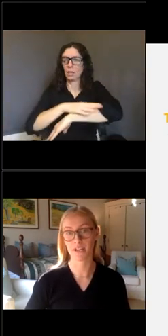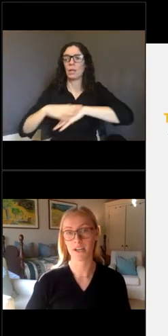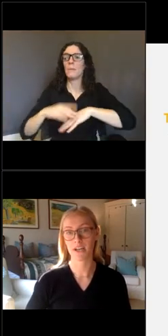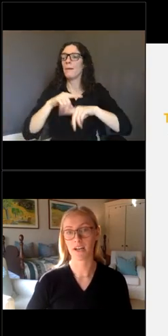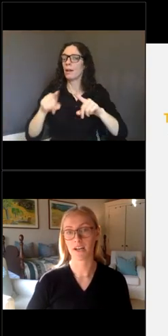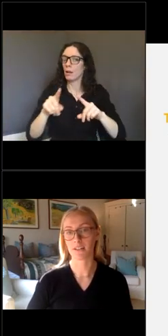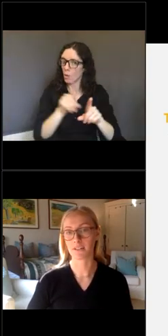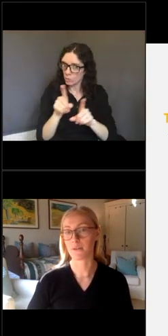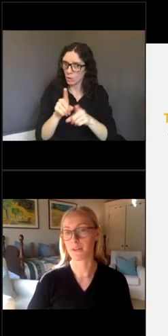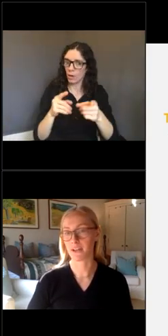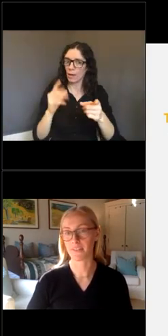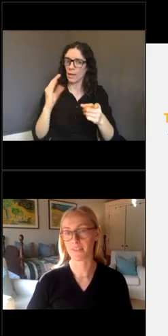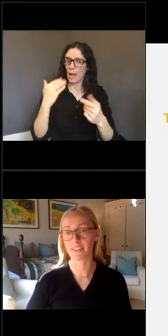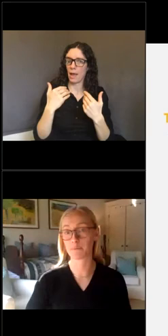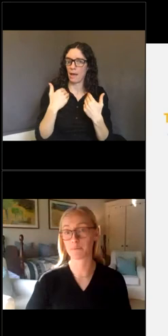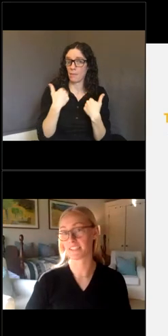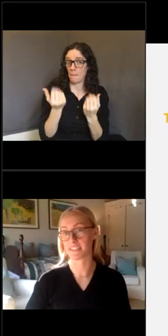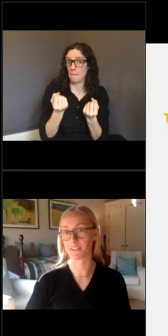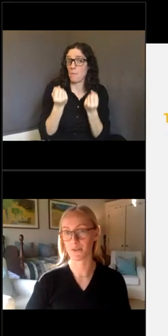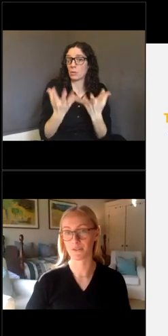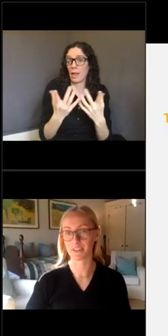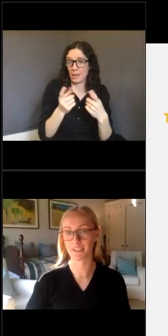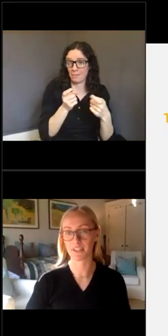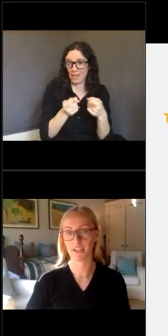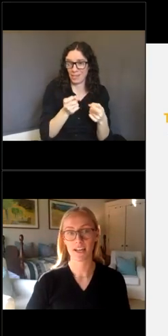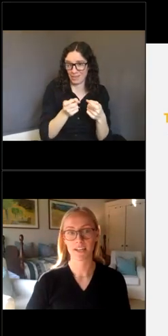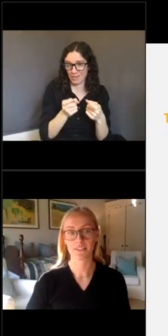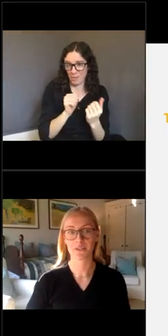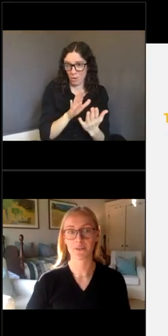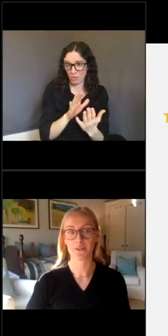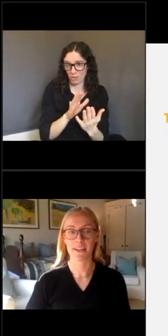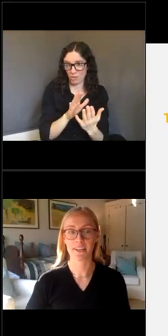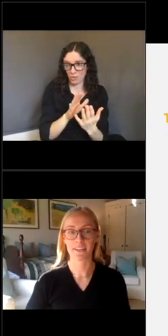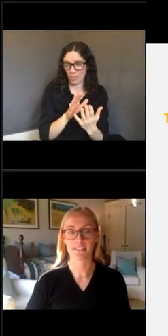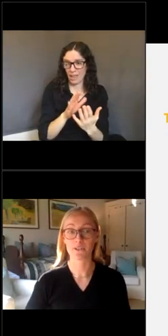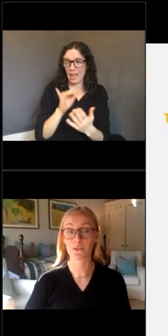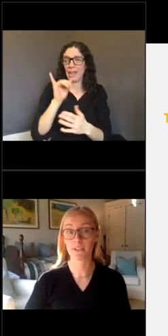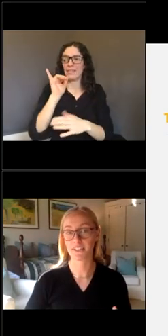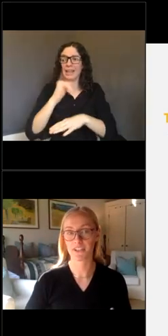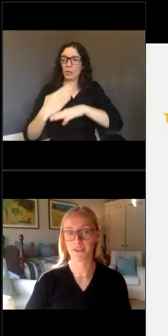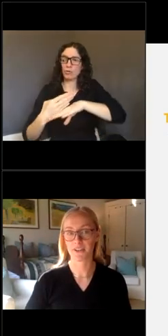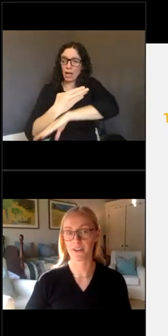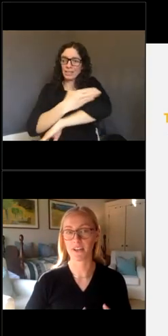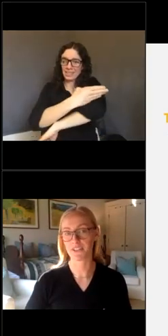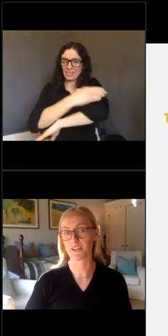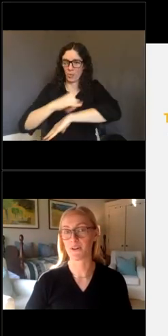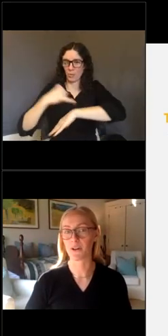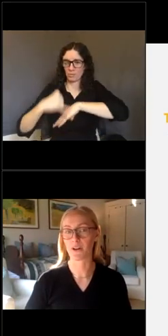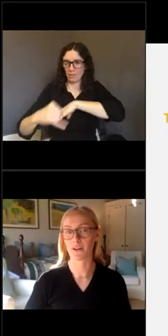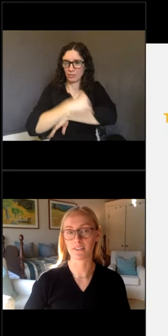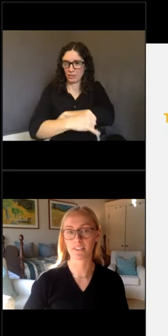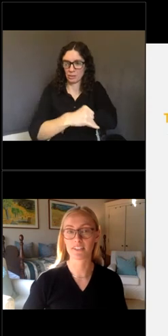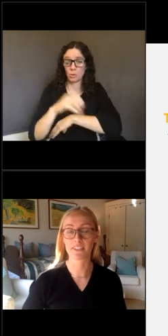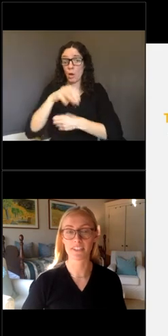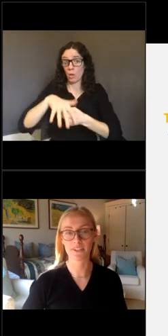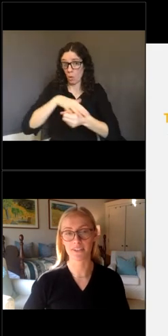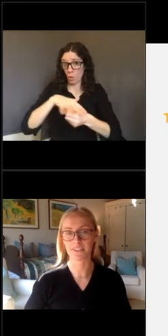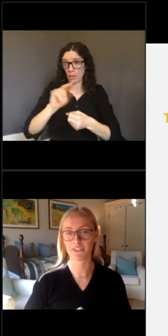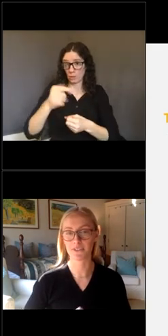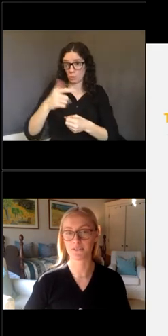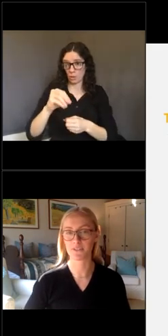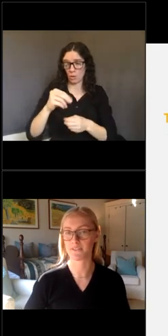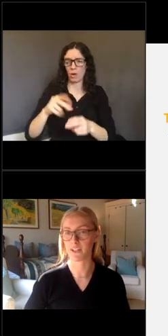approach going on that spans these zones. So a local NGO called